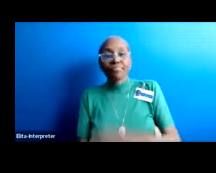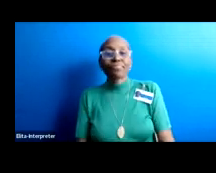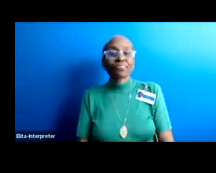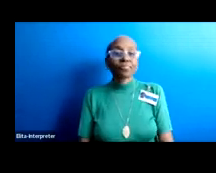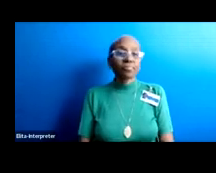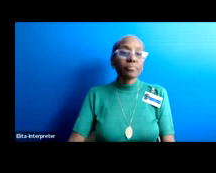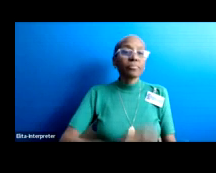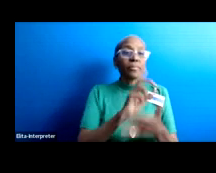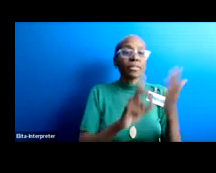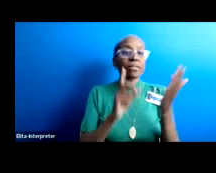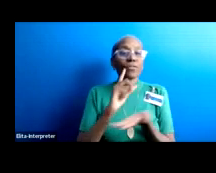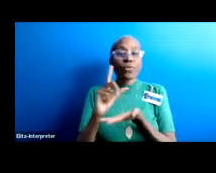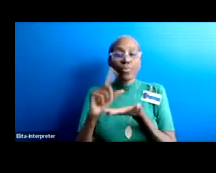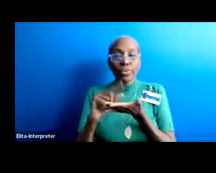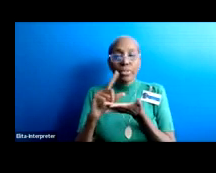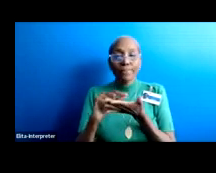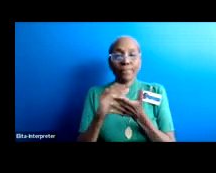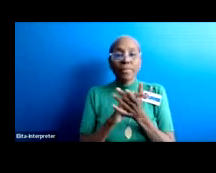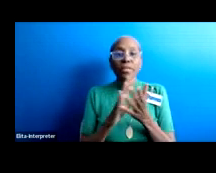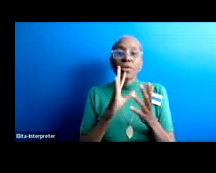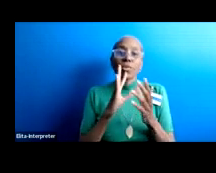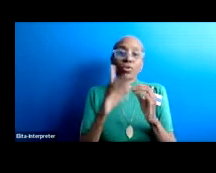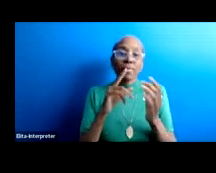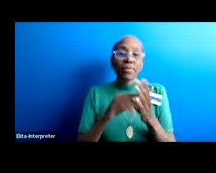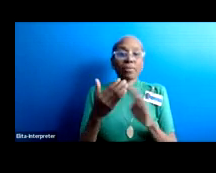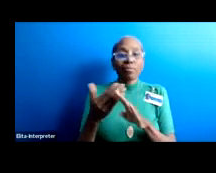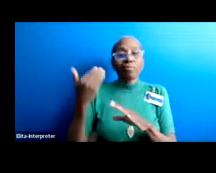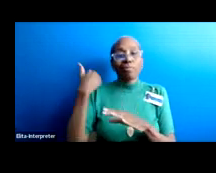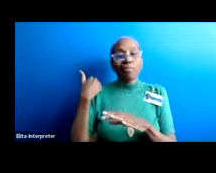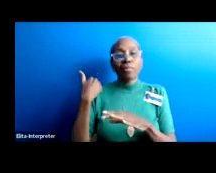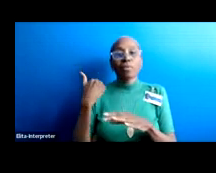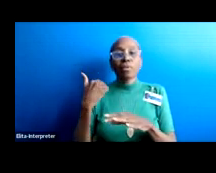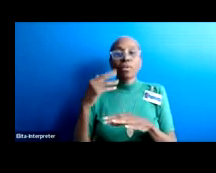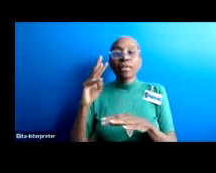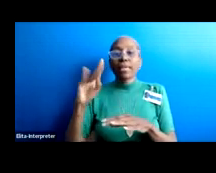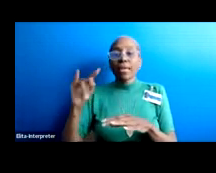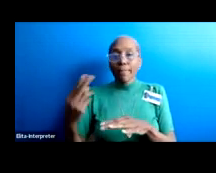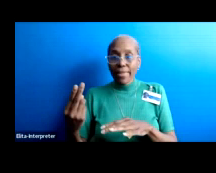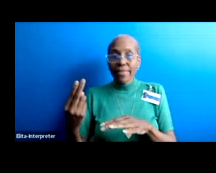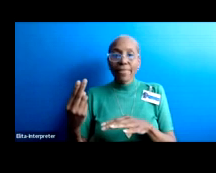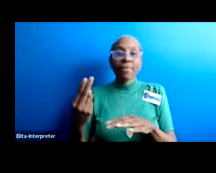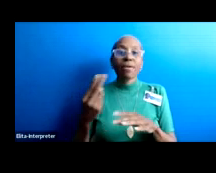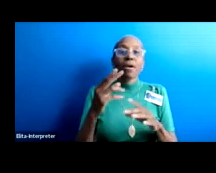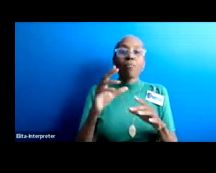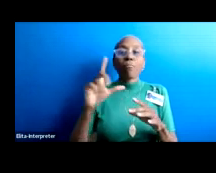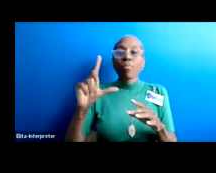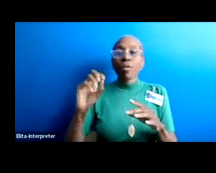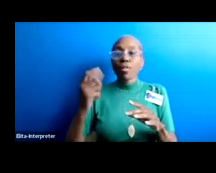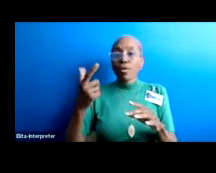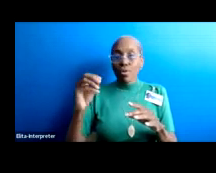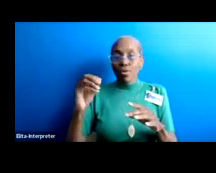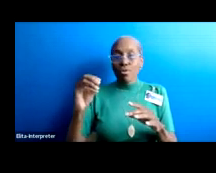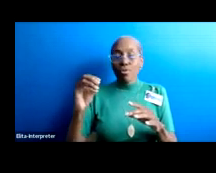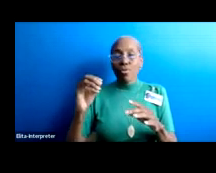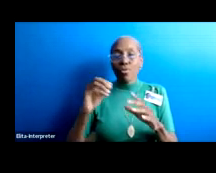Designing for print. We sort of touched on this earlier in our myths and facts slide, but logo creation should always be